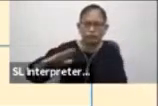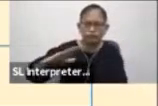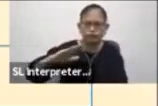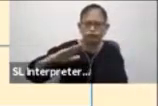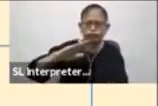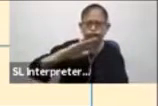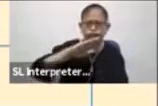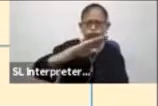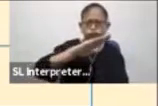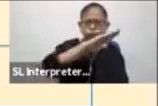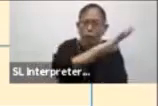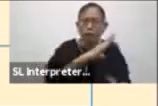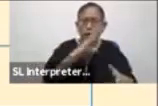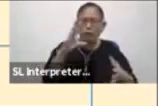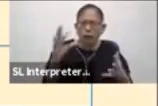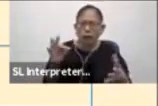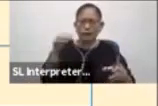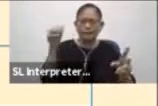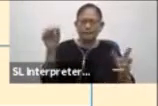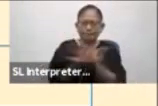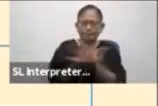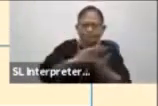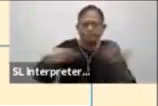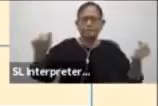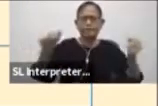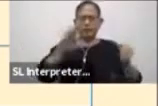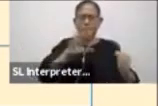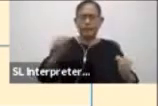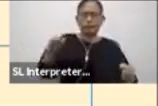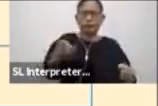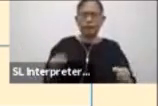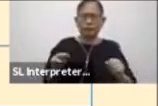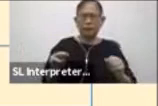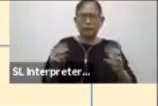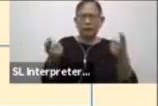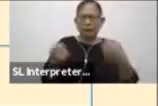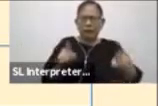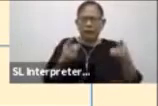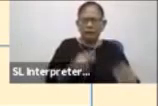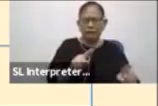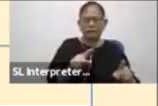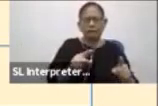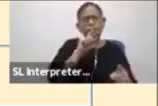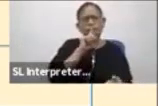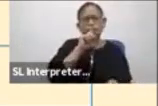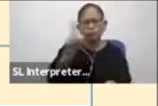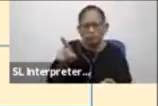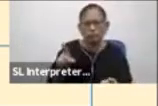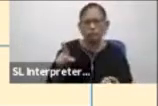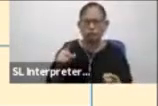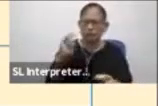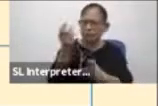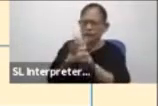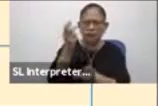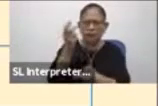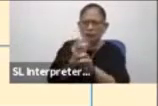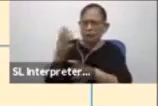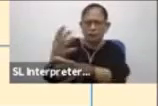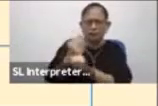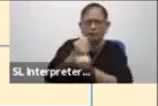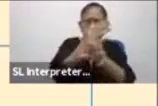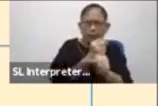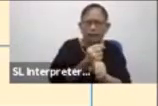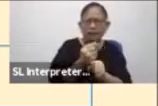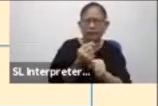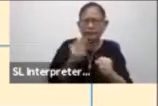and disaster and various humanitarian crises often disrupt the procurement of basic needs, public